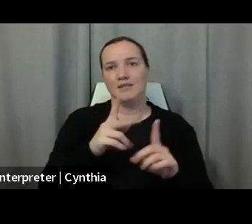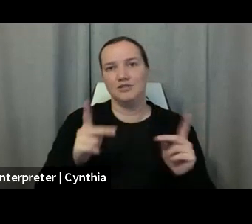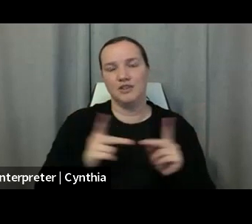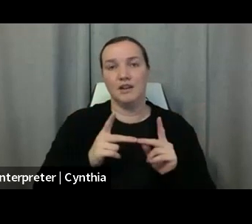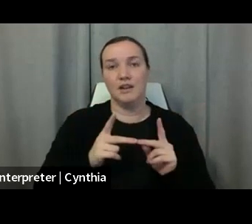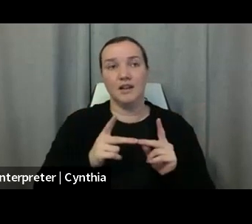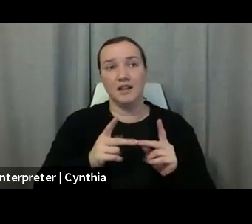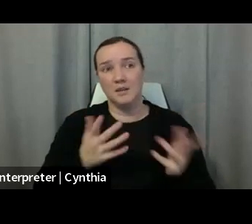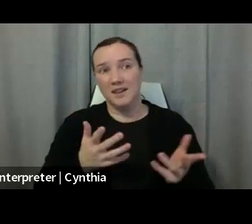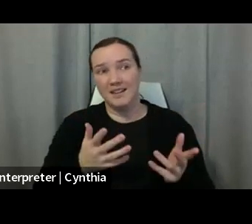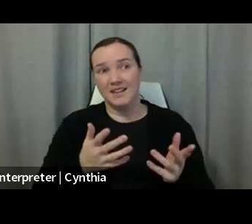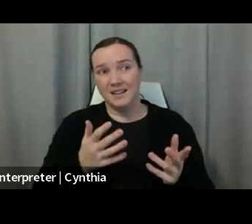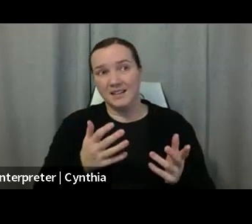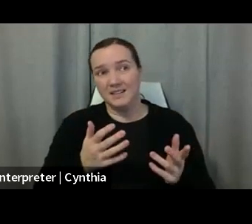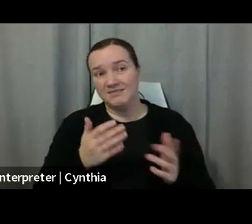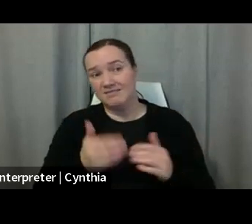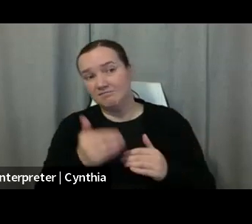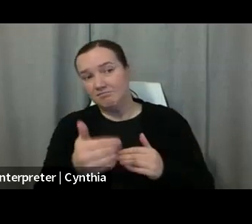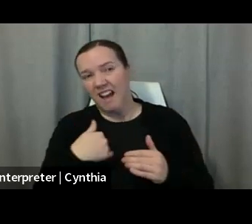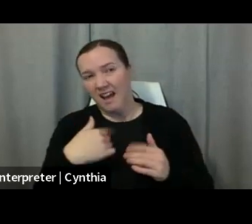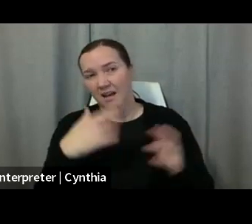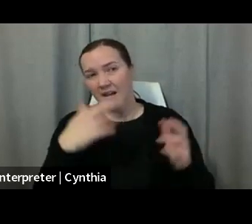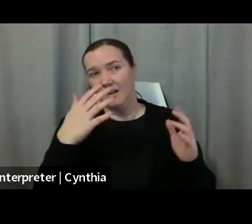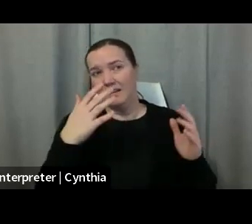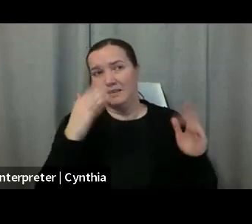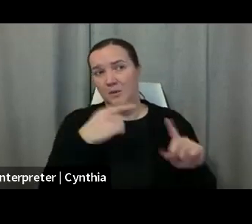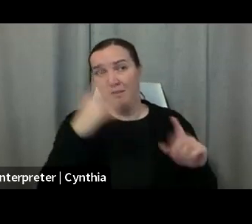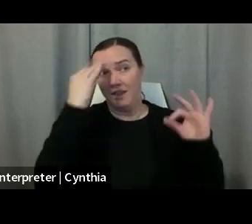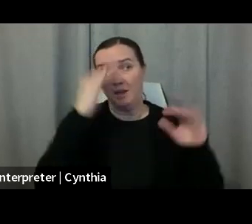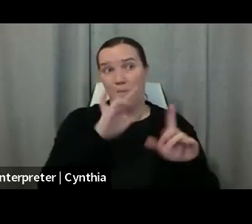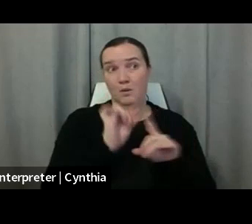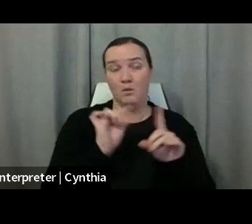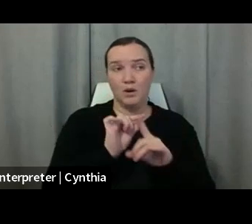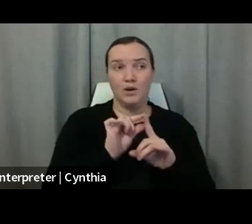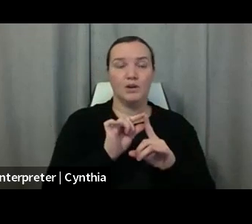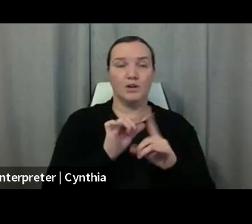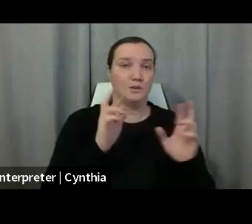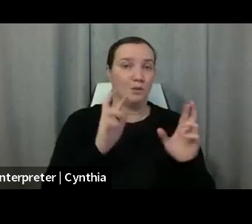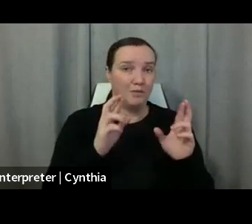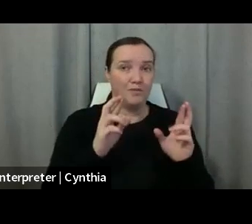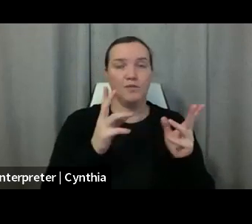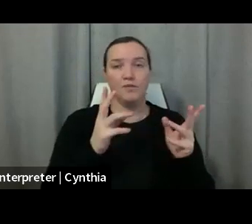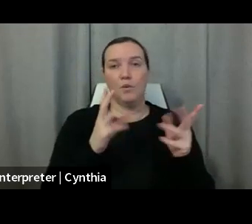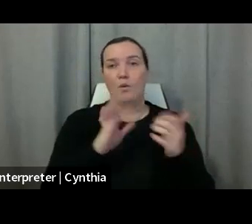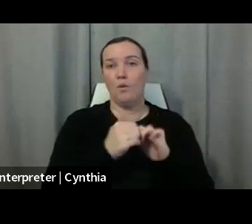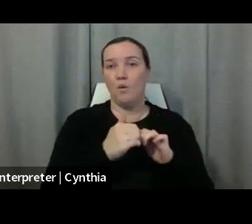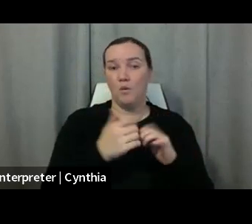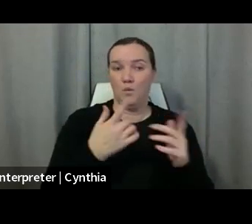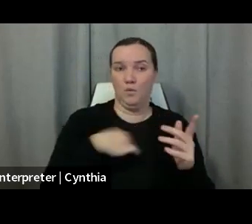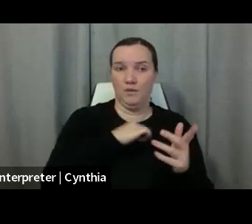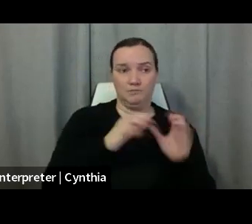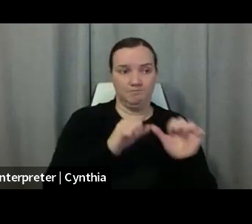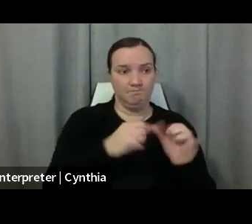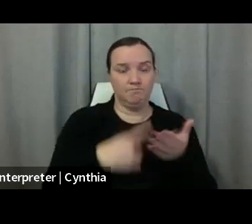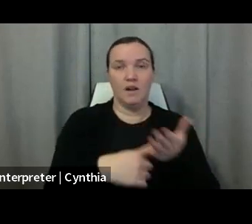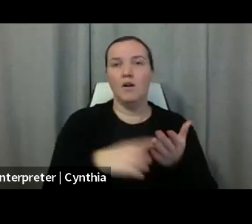would like, in future, you to think about your words, or for us to think about how we, continue to have these conversations. And then as